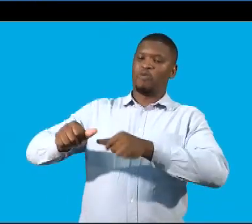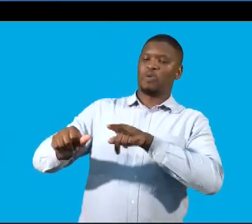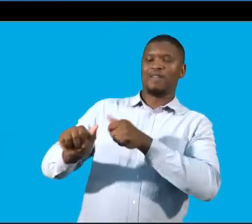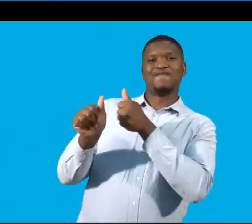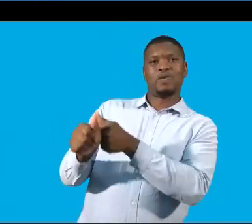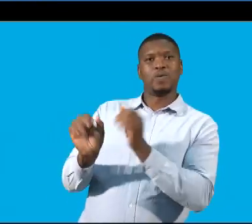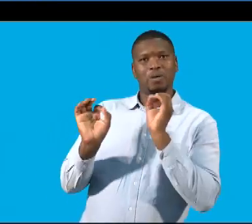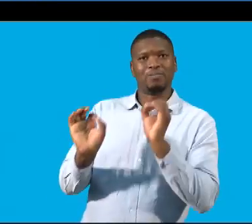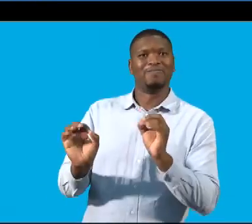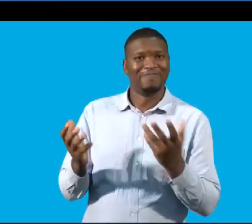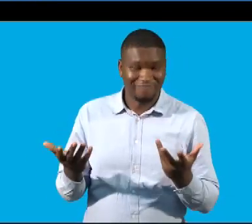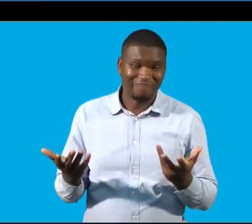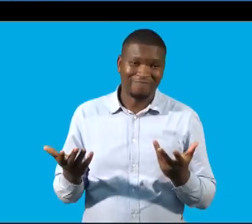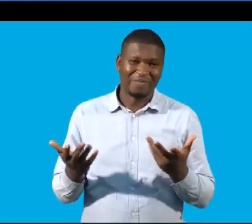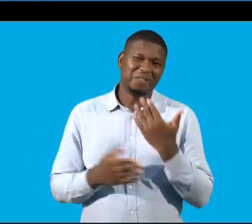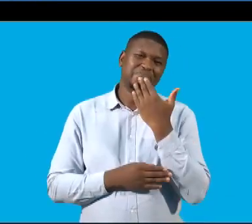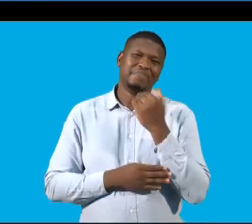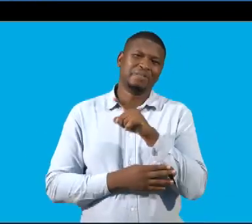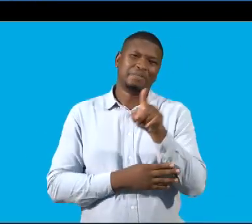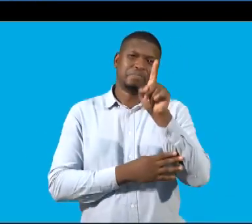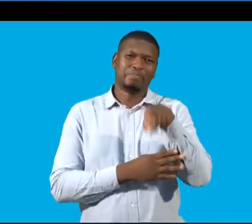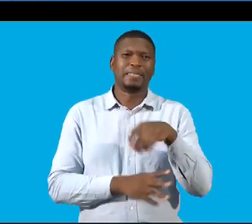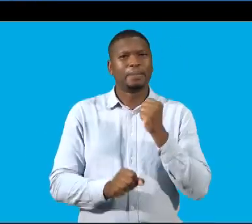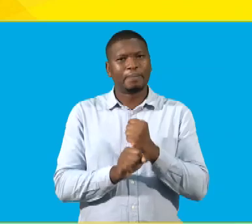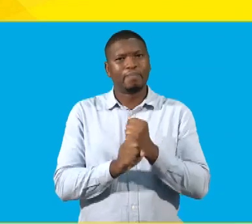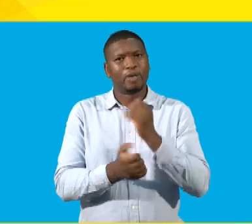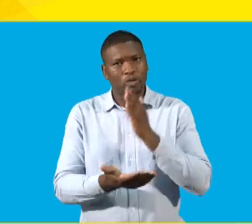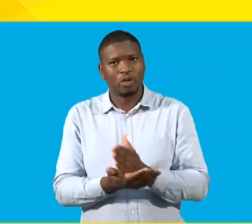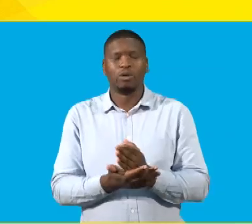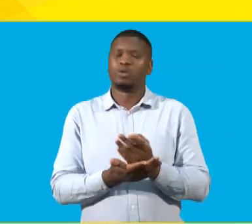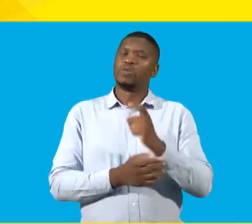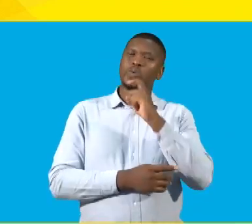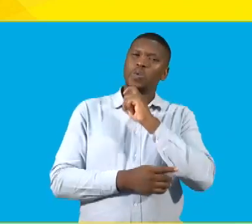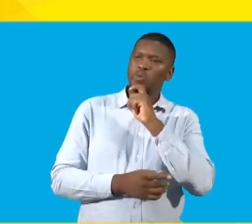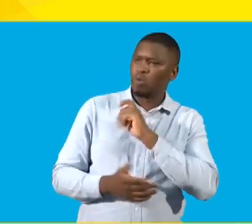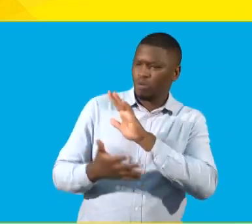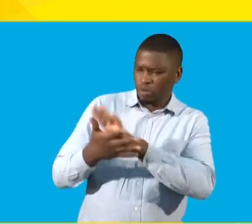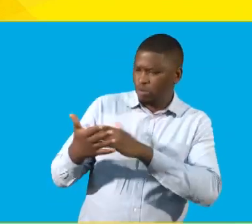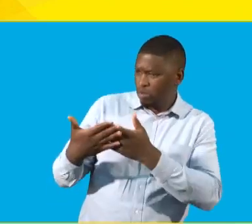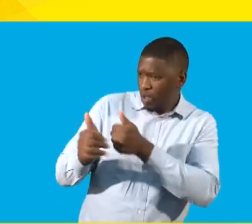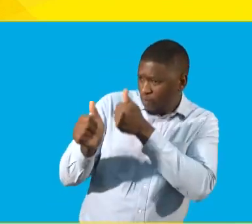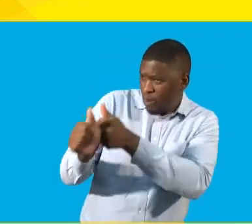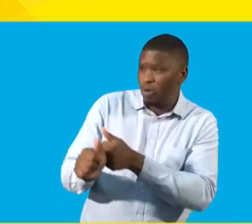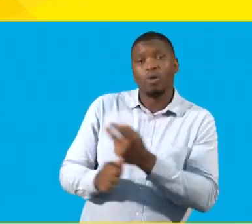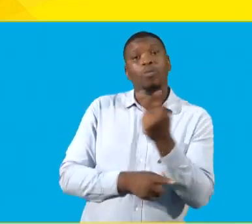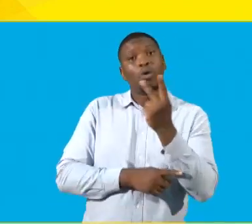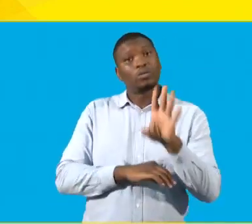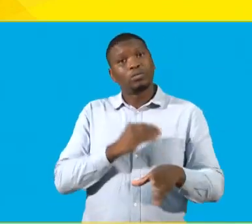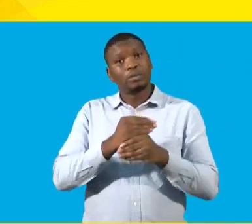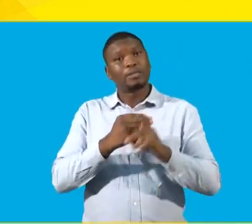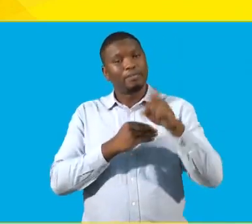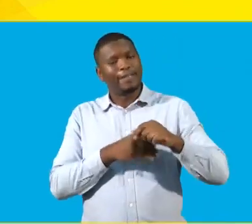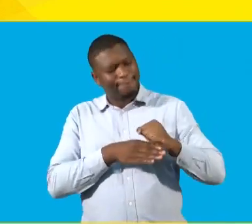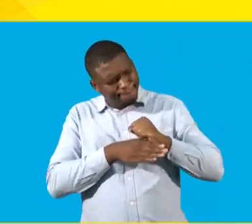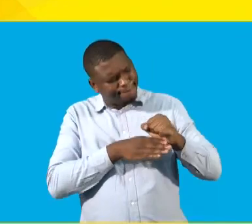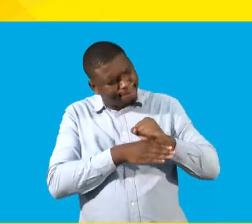when writing down those formulas. So make sure that you use that formula sheet and practice more so you can